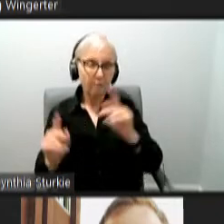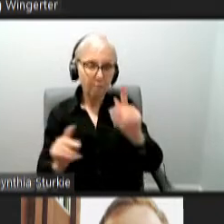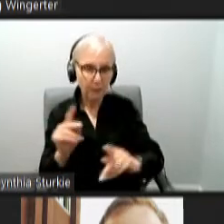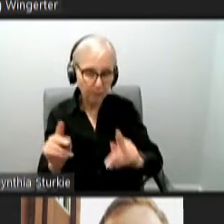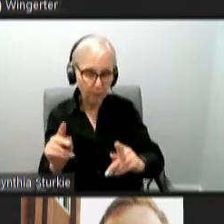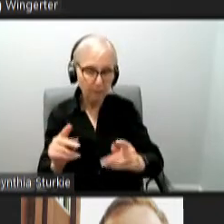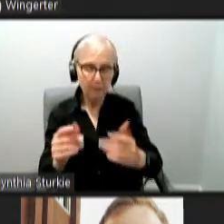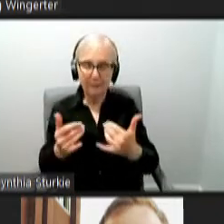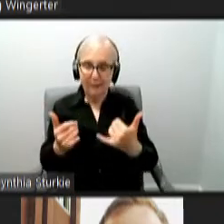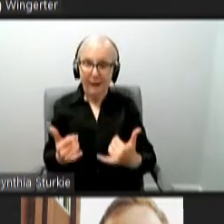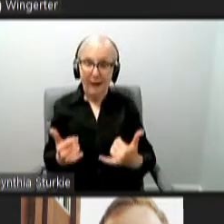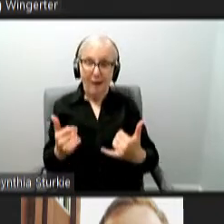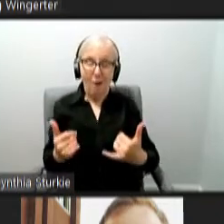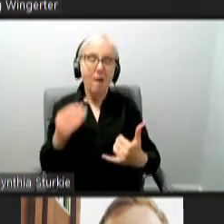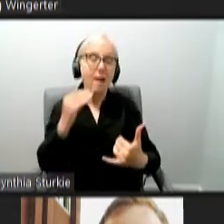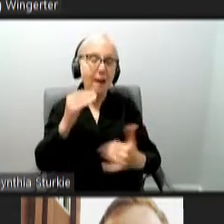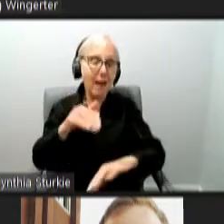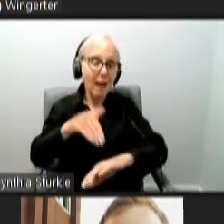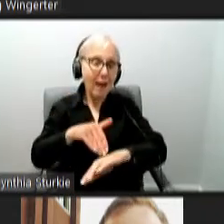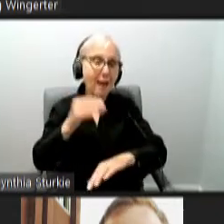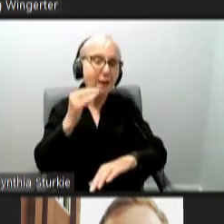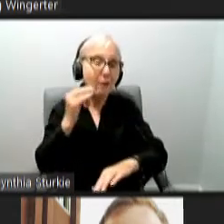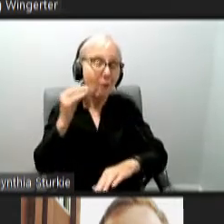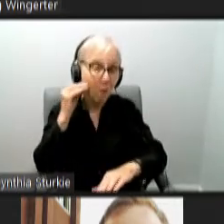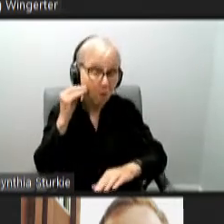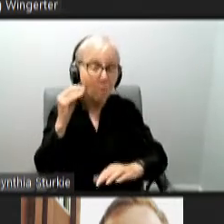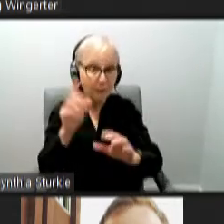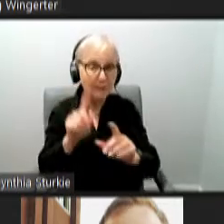testing became available, which is important on